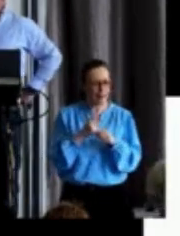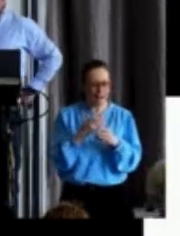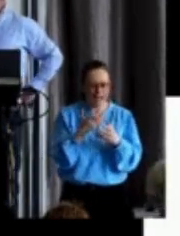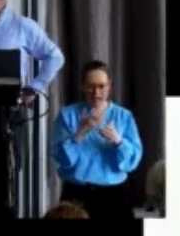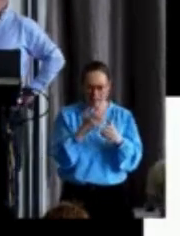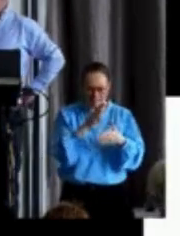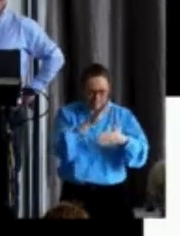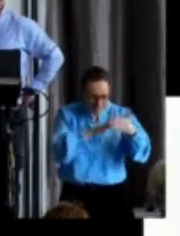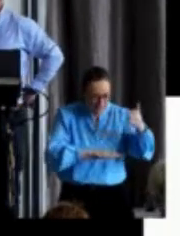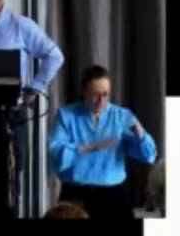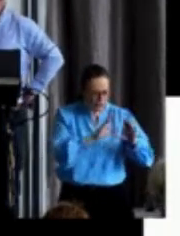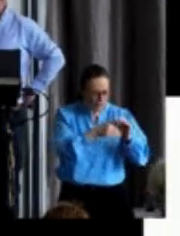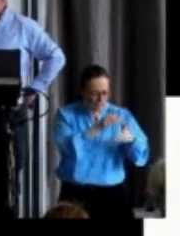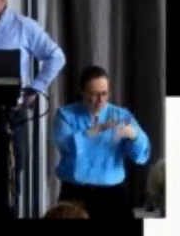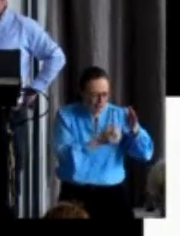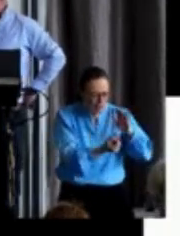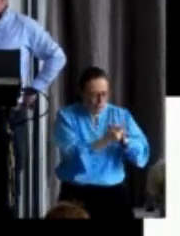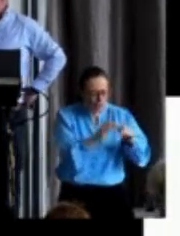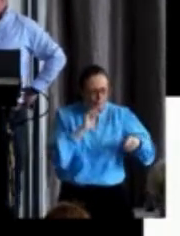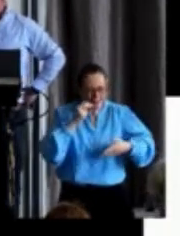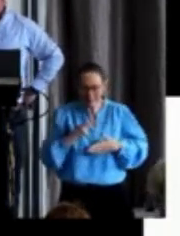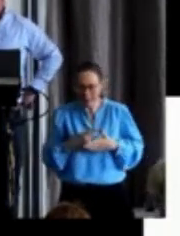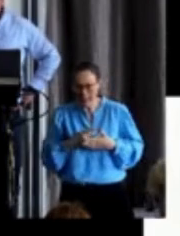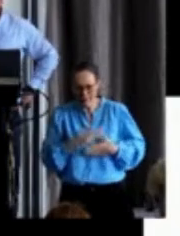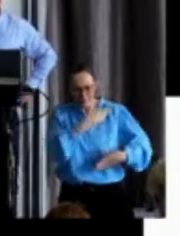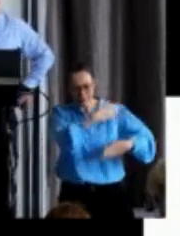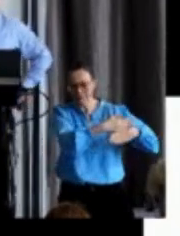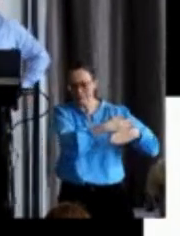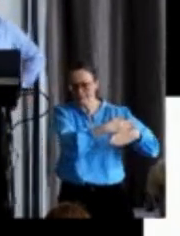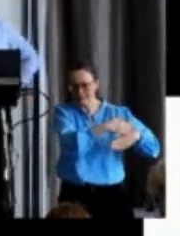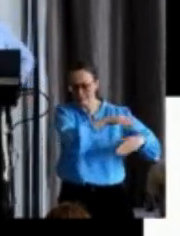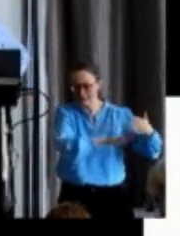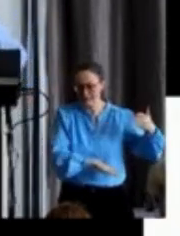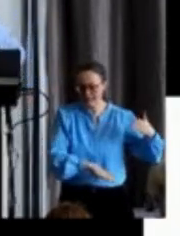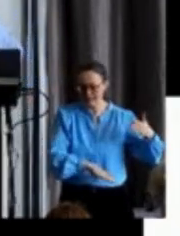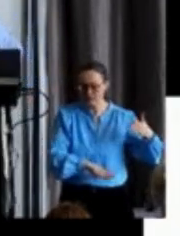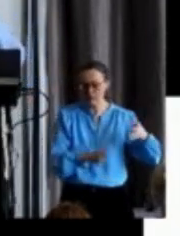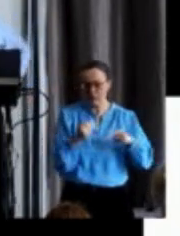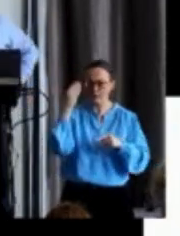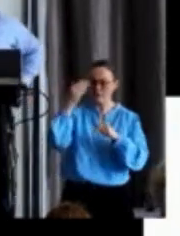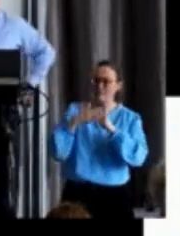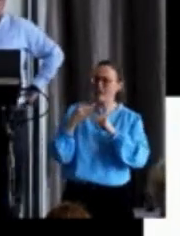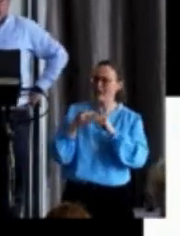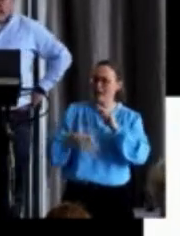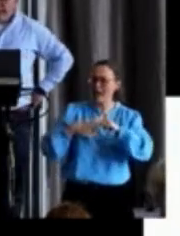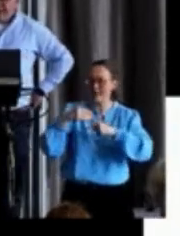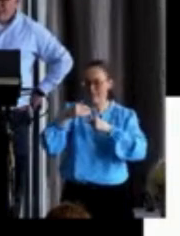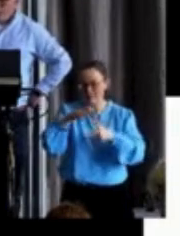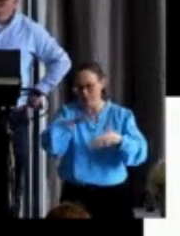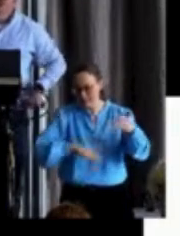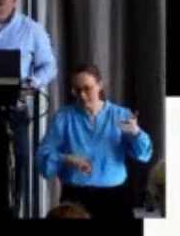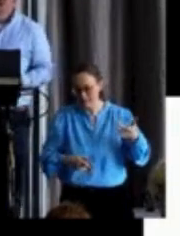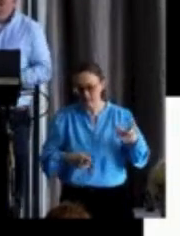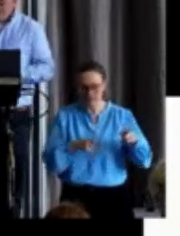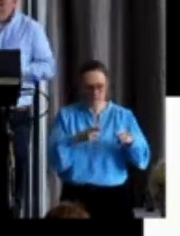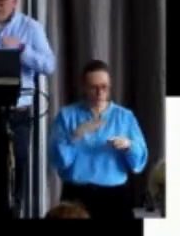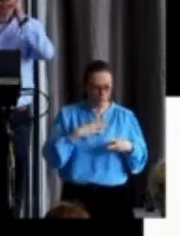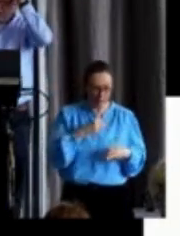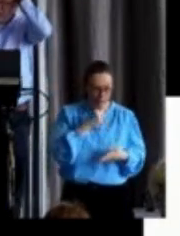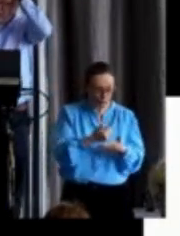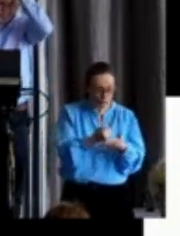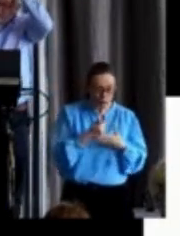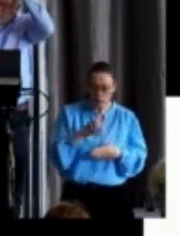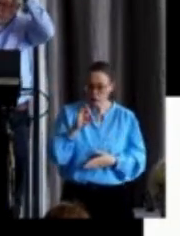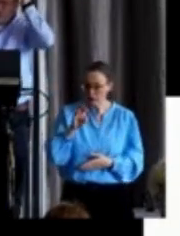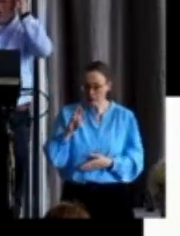opportunities missed because of her epilepsy and because of what she thought her life would have been like. I didn't get any support. My GP didn't